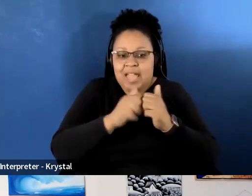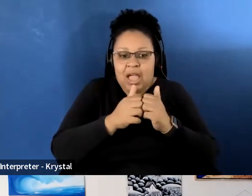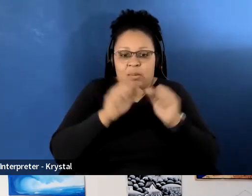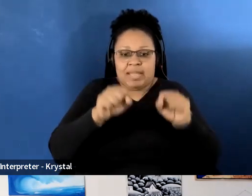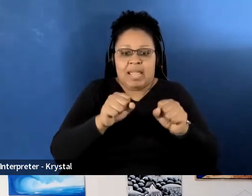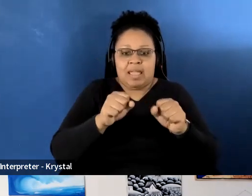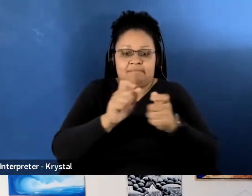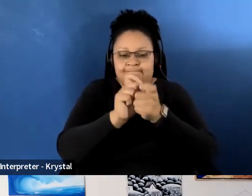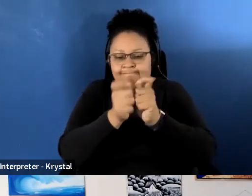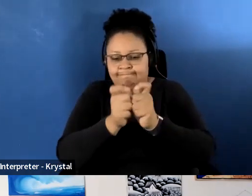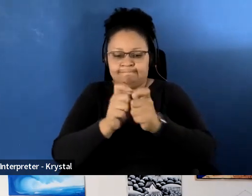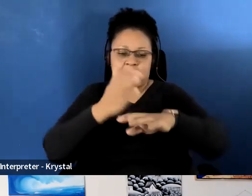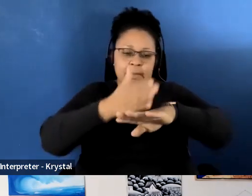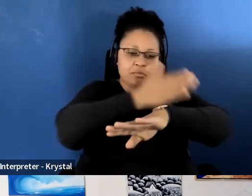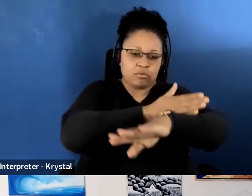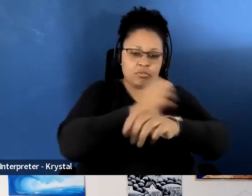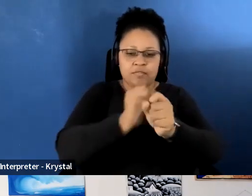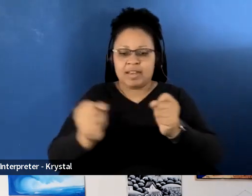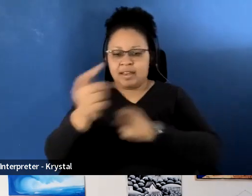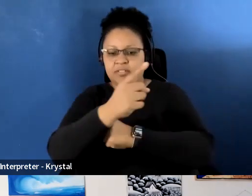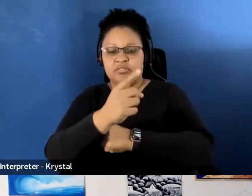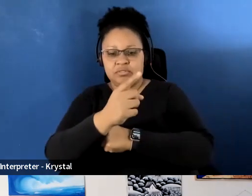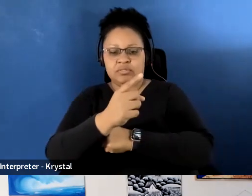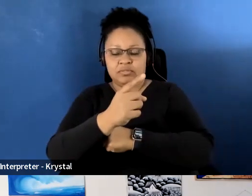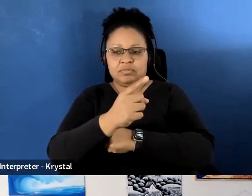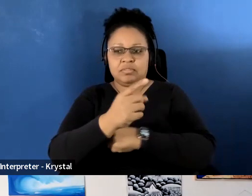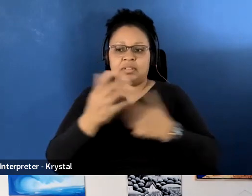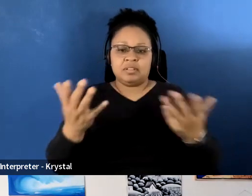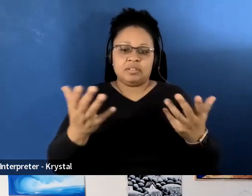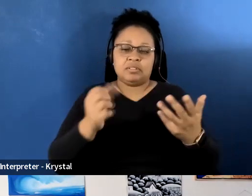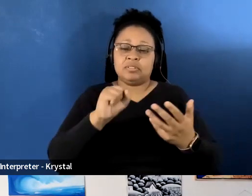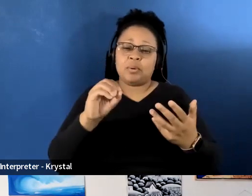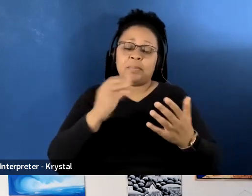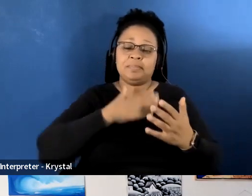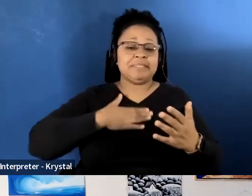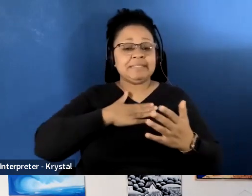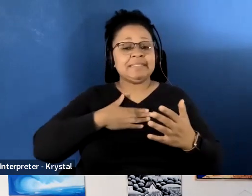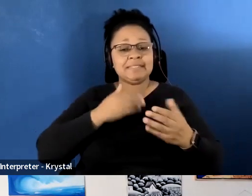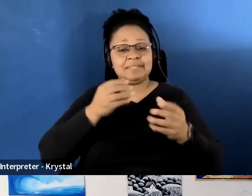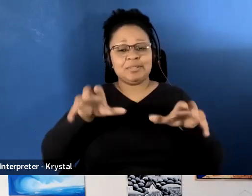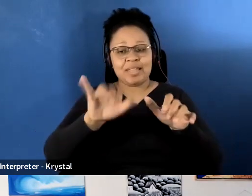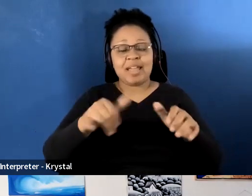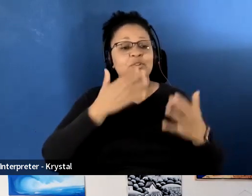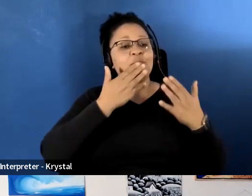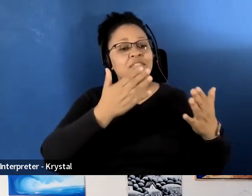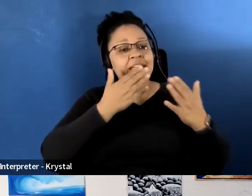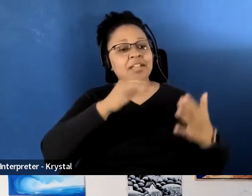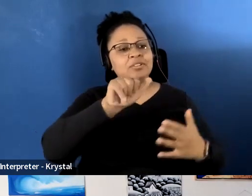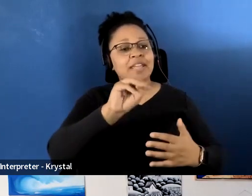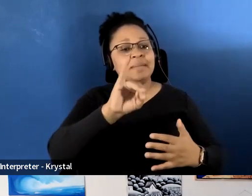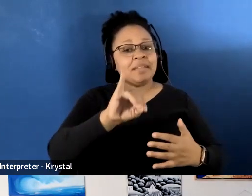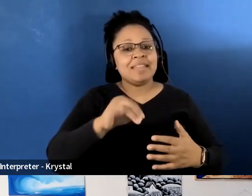can improve our next session for next year. So with that, thank you, Jamie. Thank